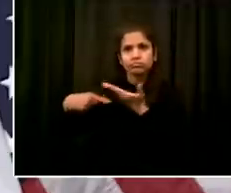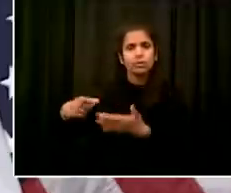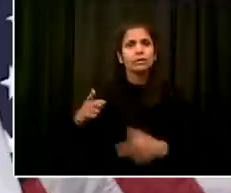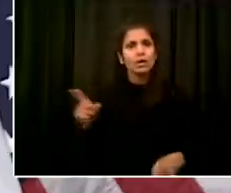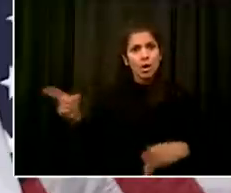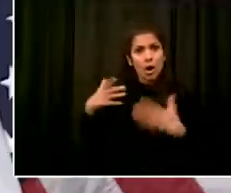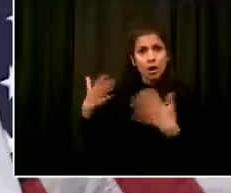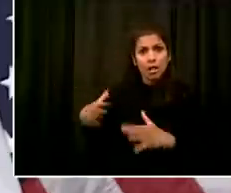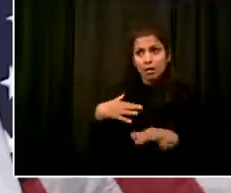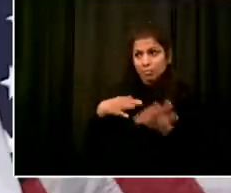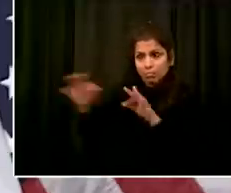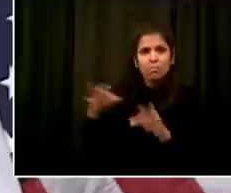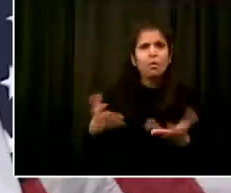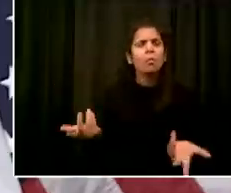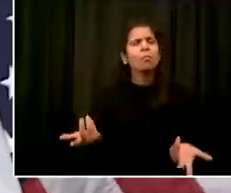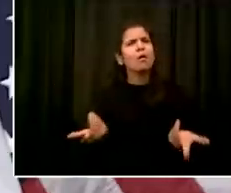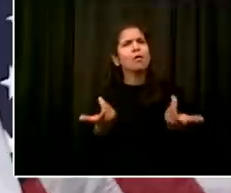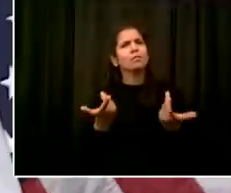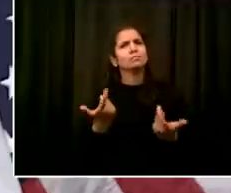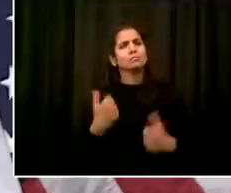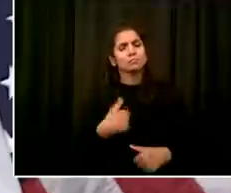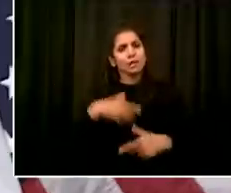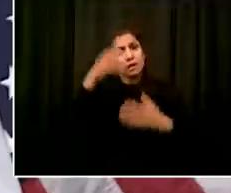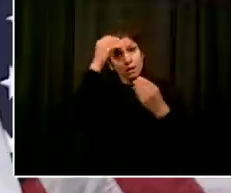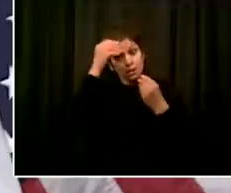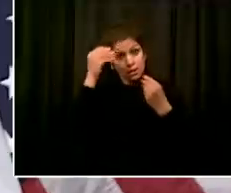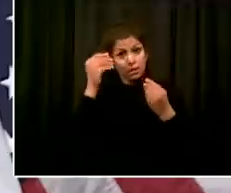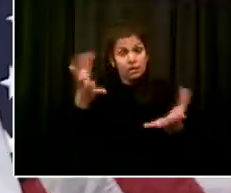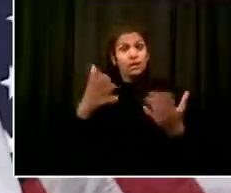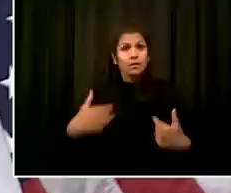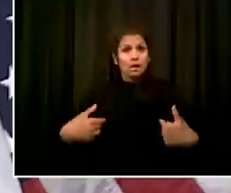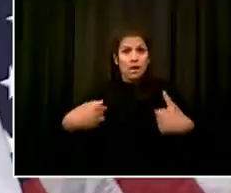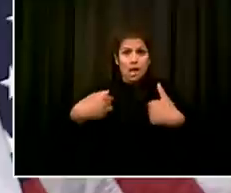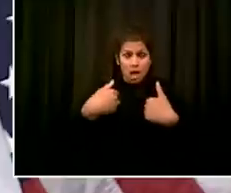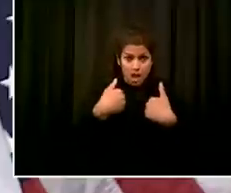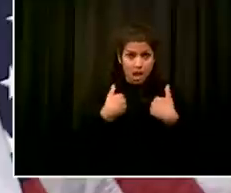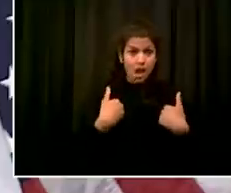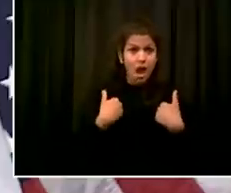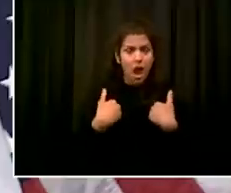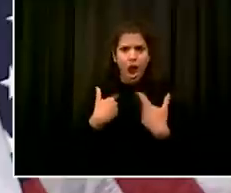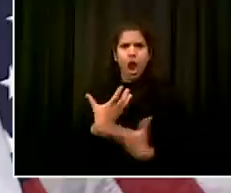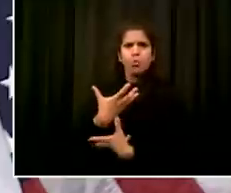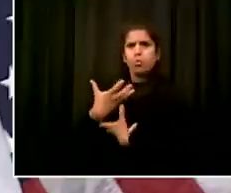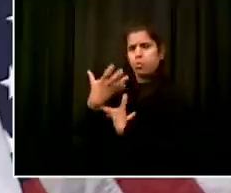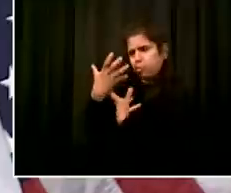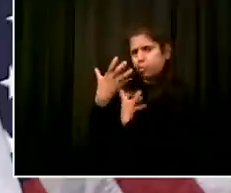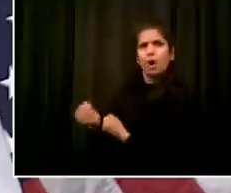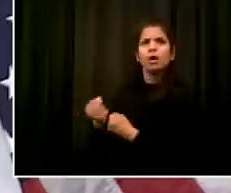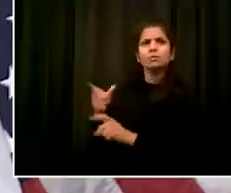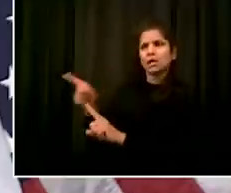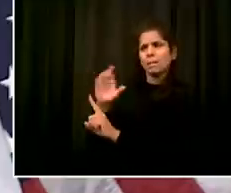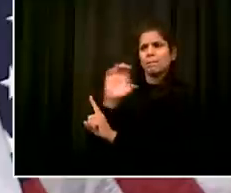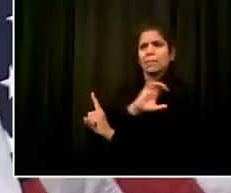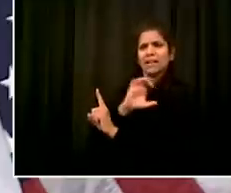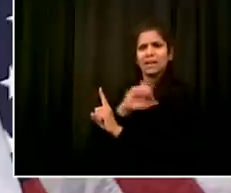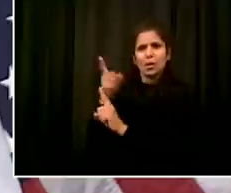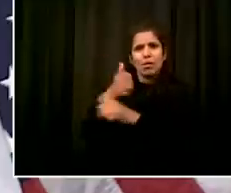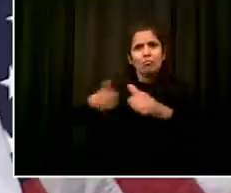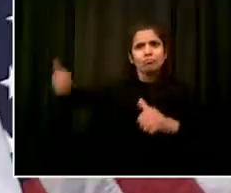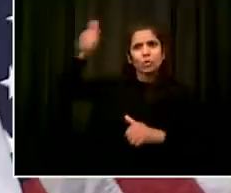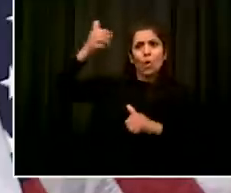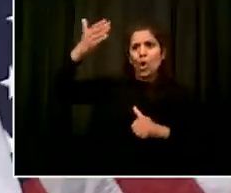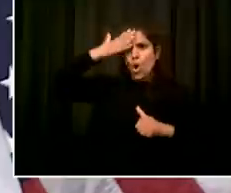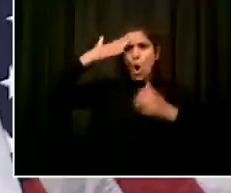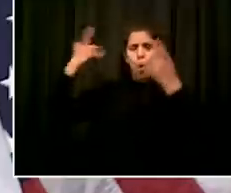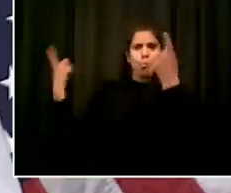boundless. And they are people of faith in a different way. They believe in